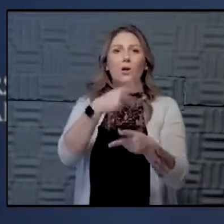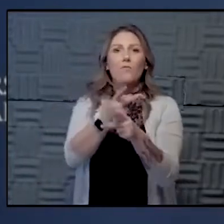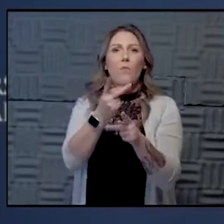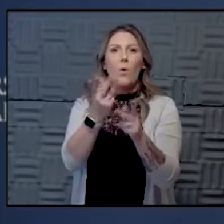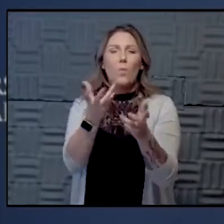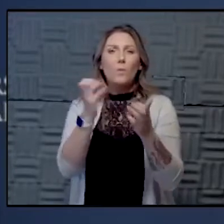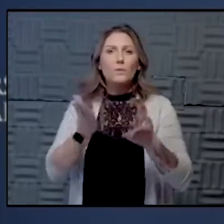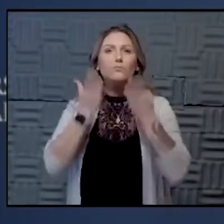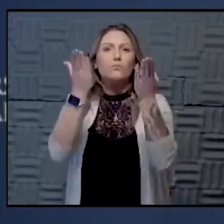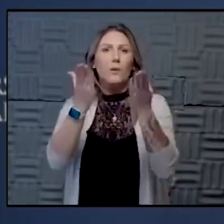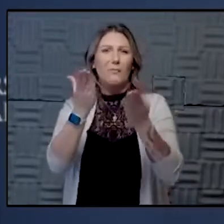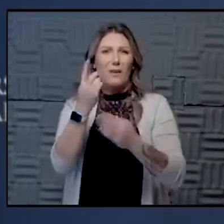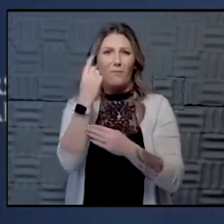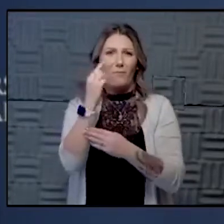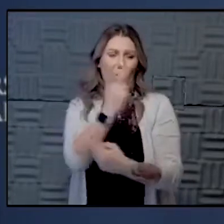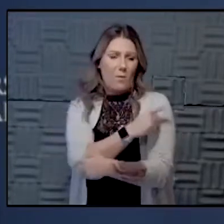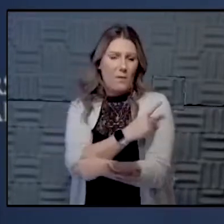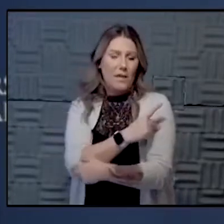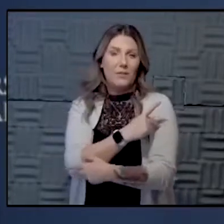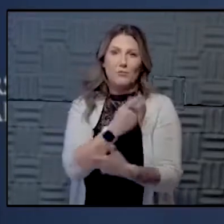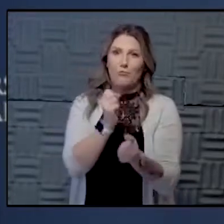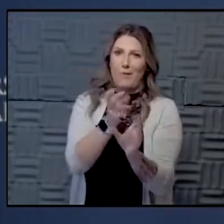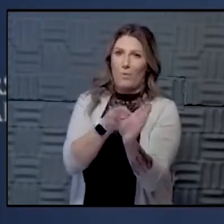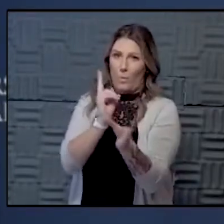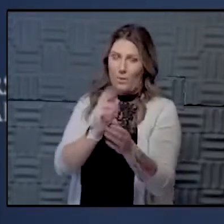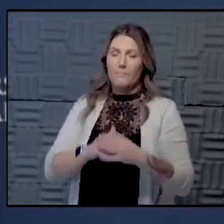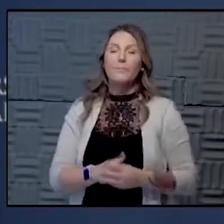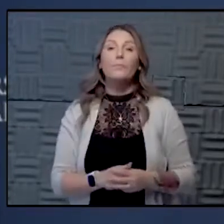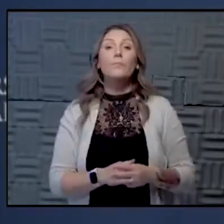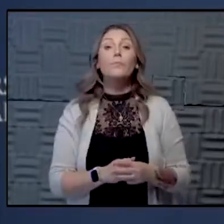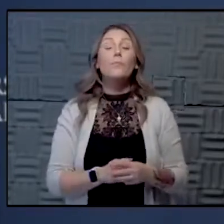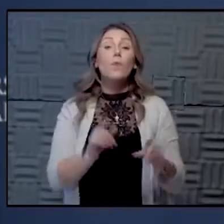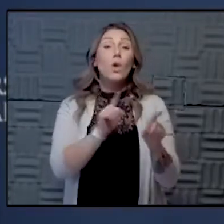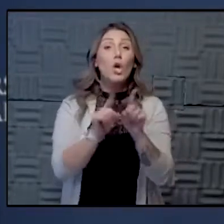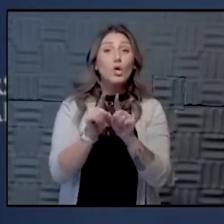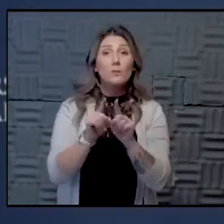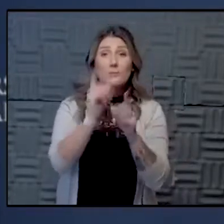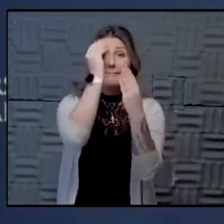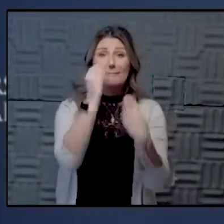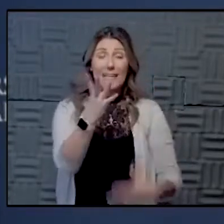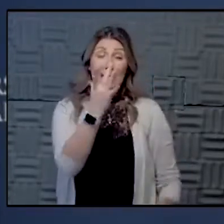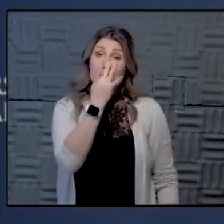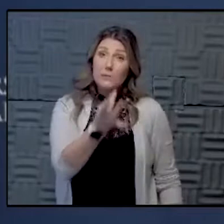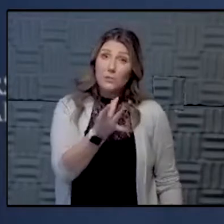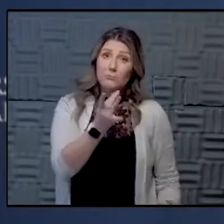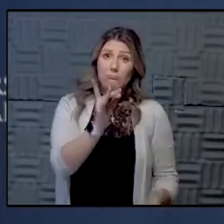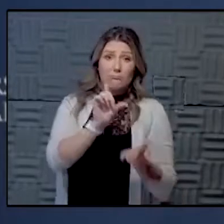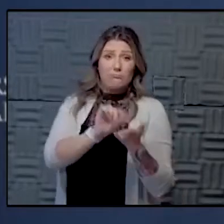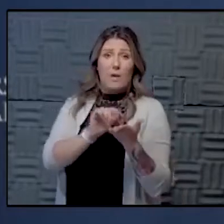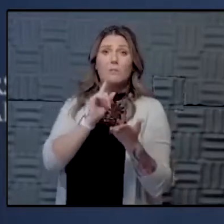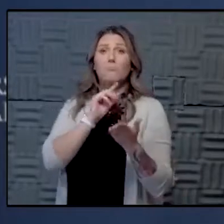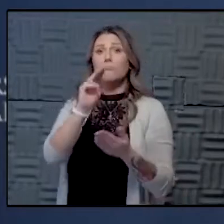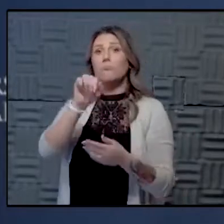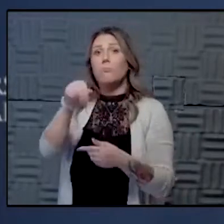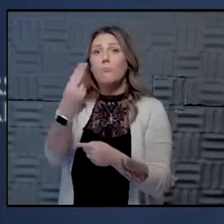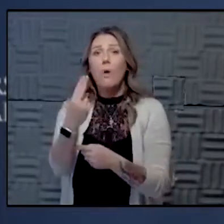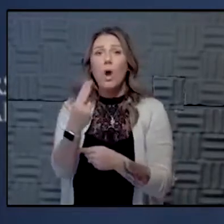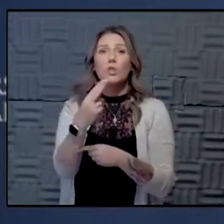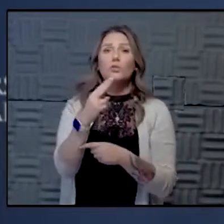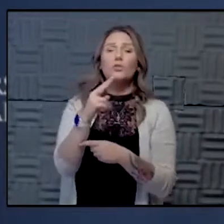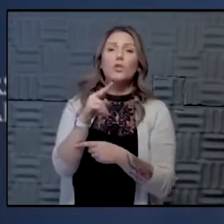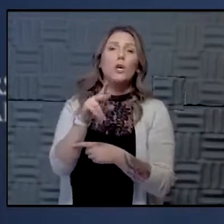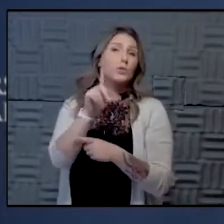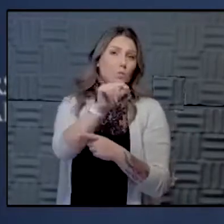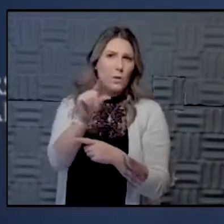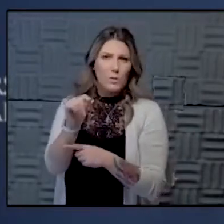recommend for our patients as far as trying to quit smoking. And there's actually some interesting data that was published in March in 2020